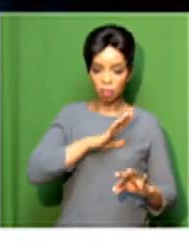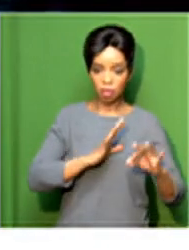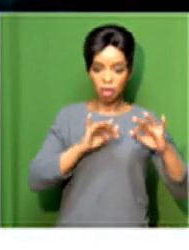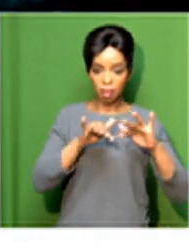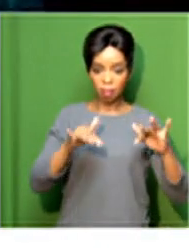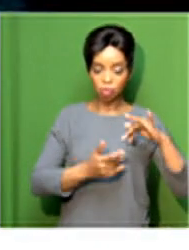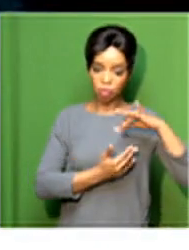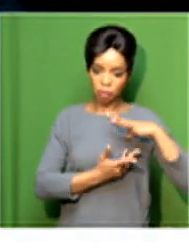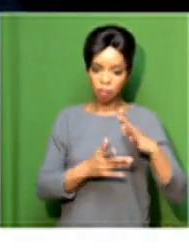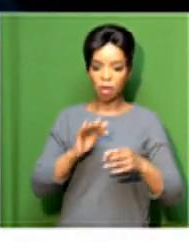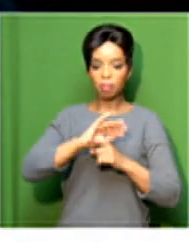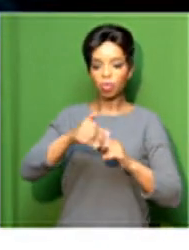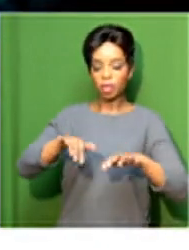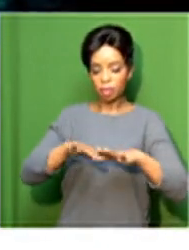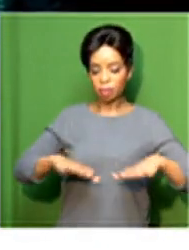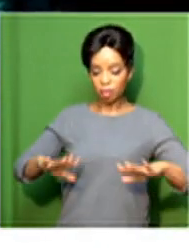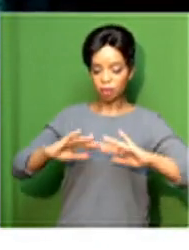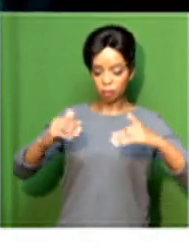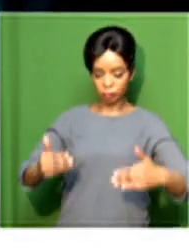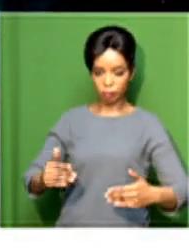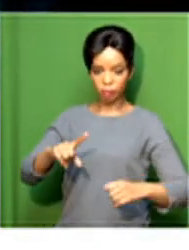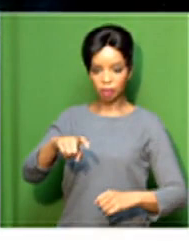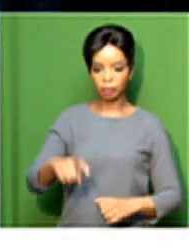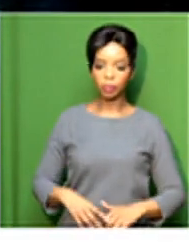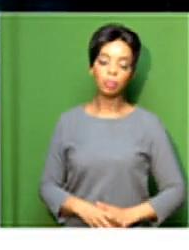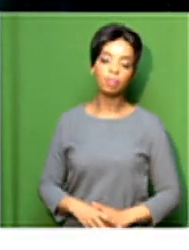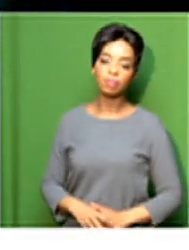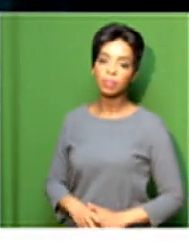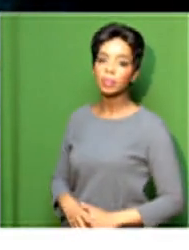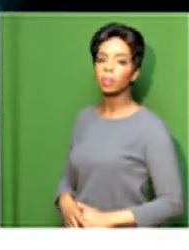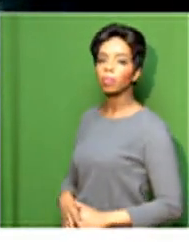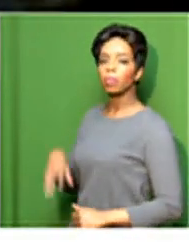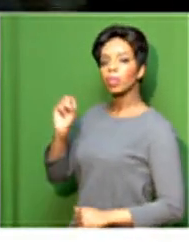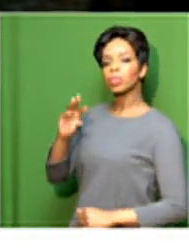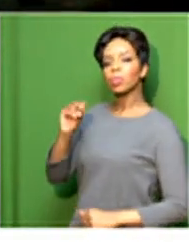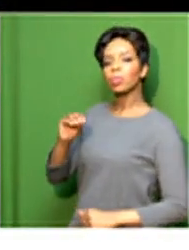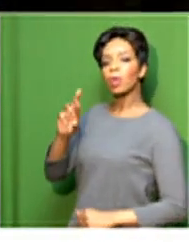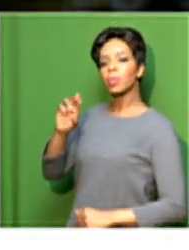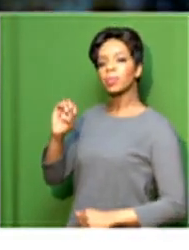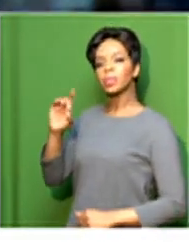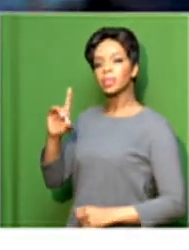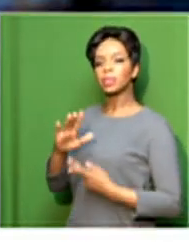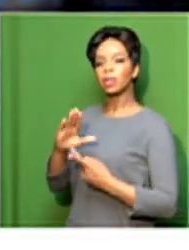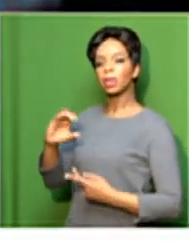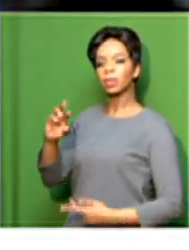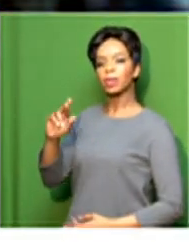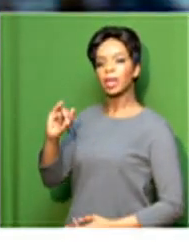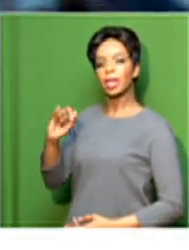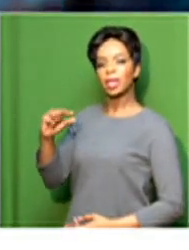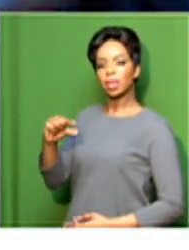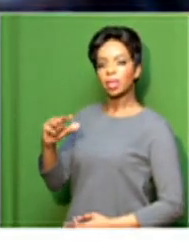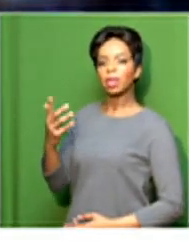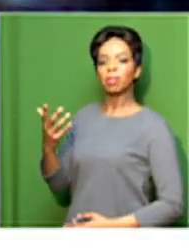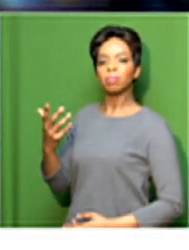it. And what is it really that you, James Reed, Craig Foster and the crew aimed to